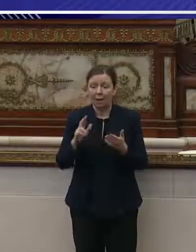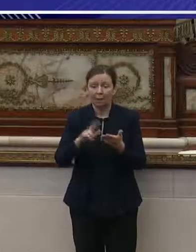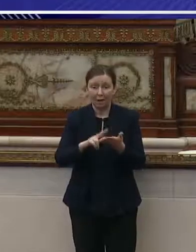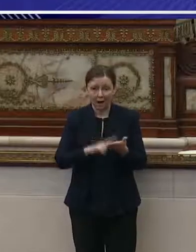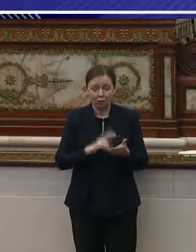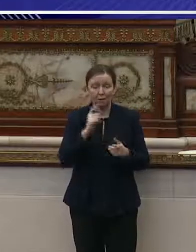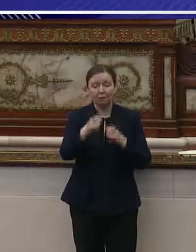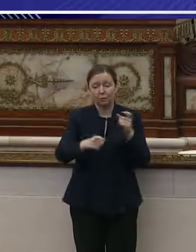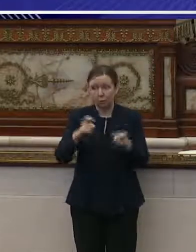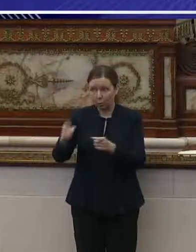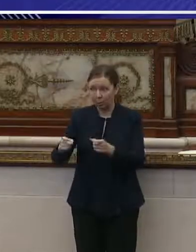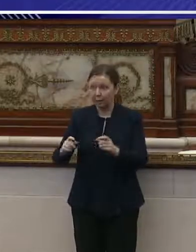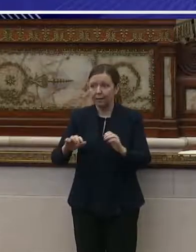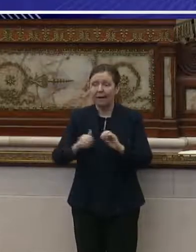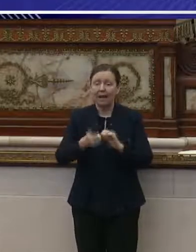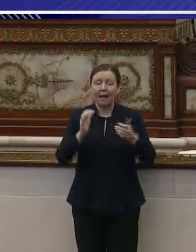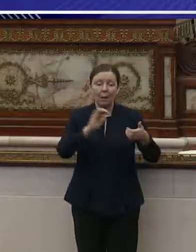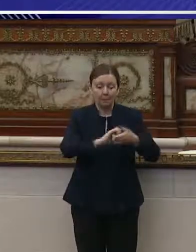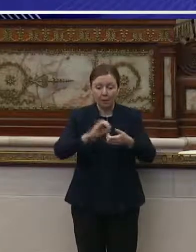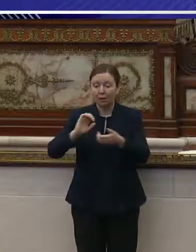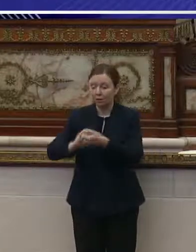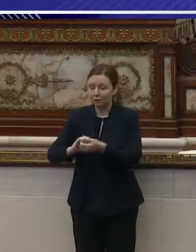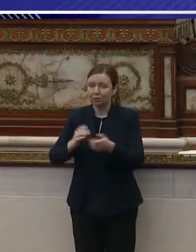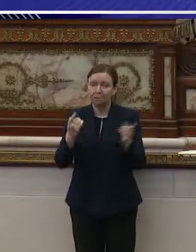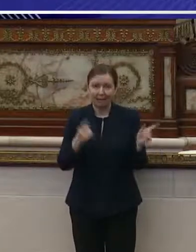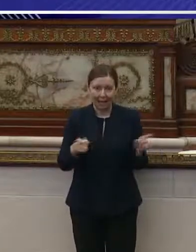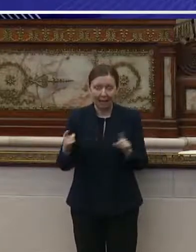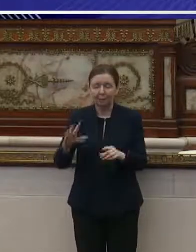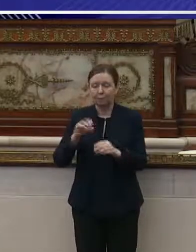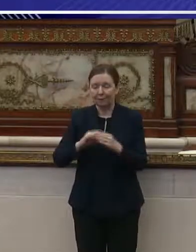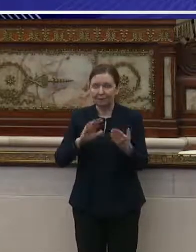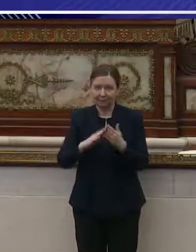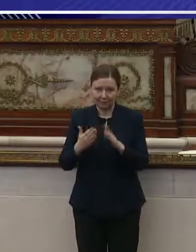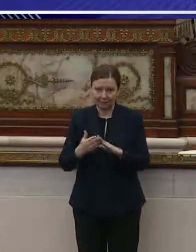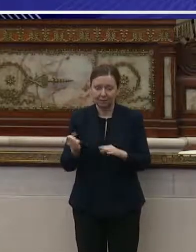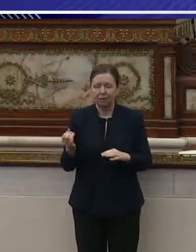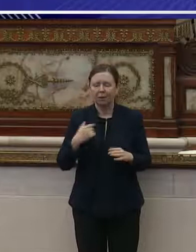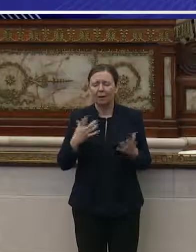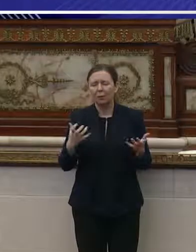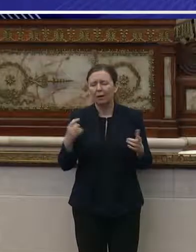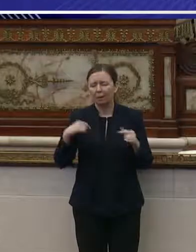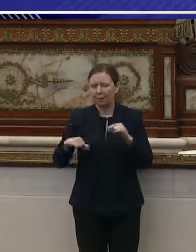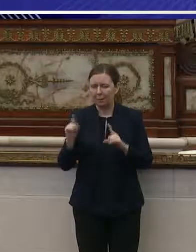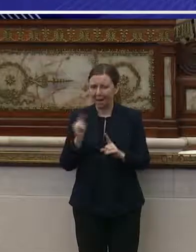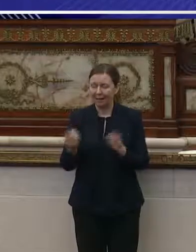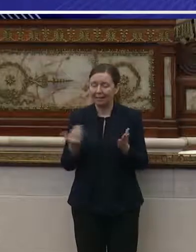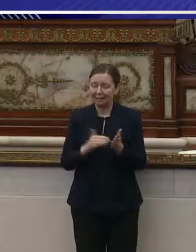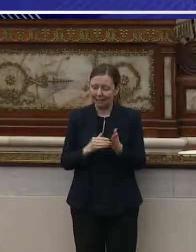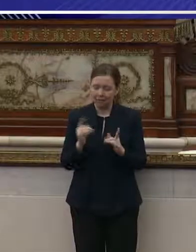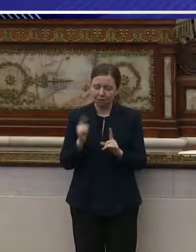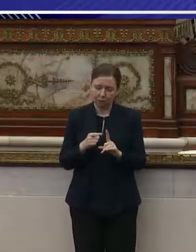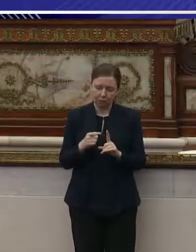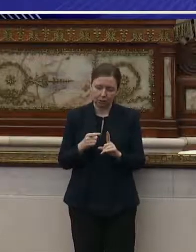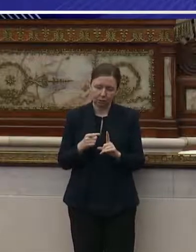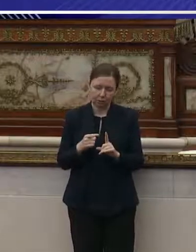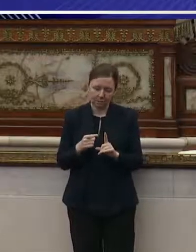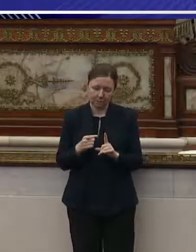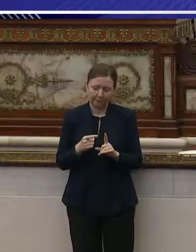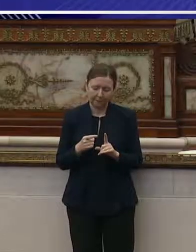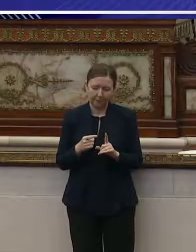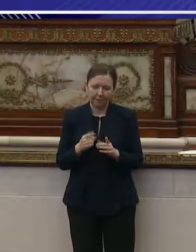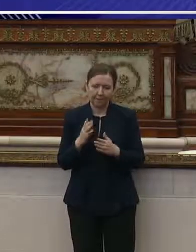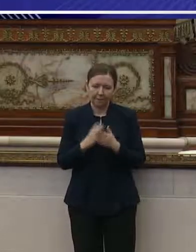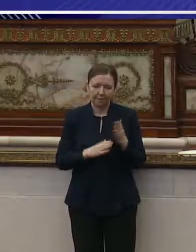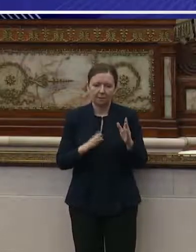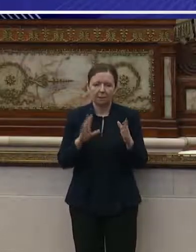are awarded, how partnerships are into in our city. So I wanted to circle back again to, some of